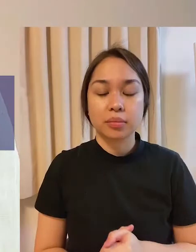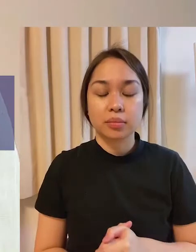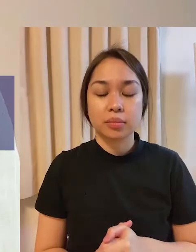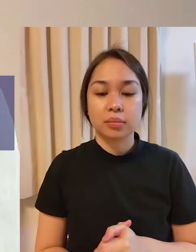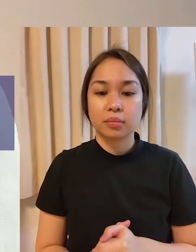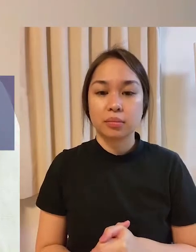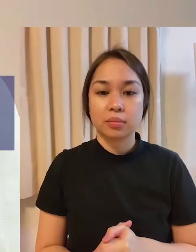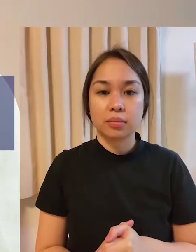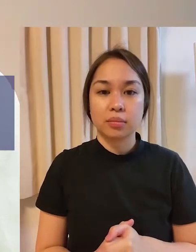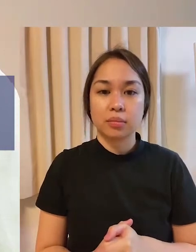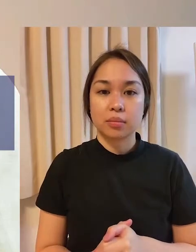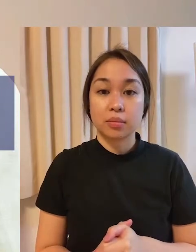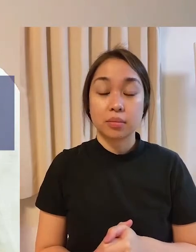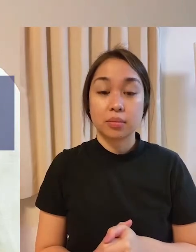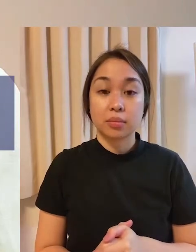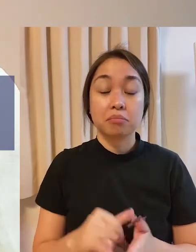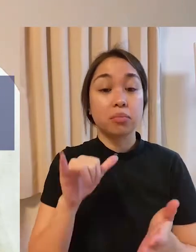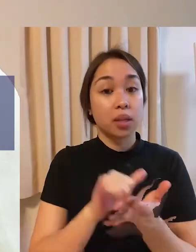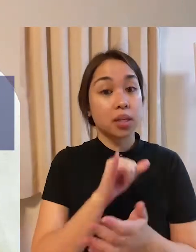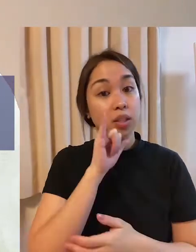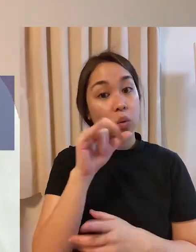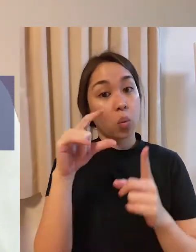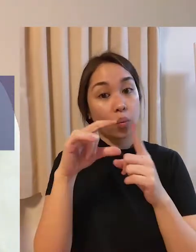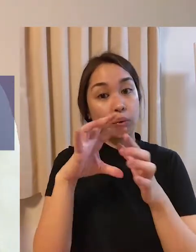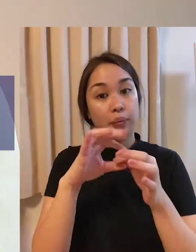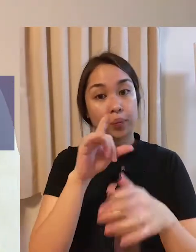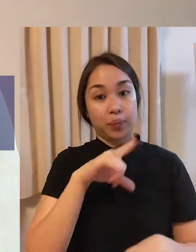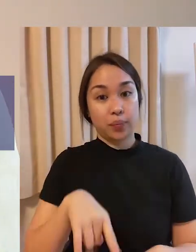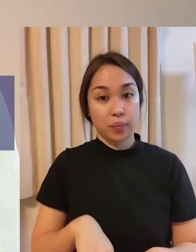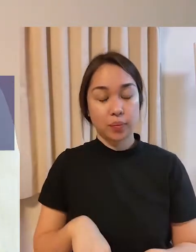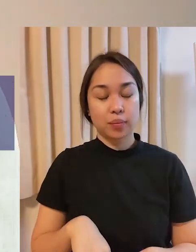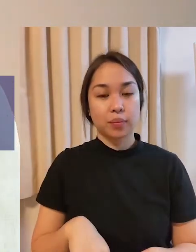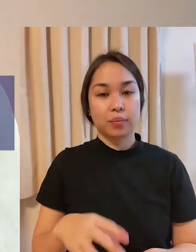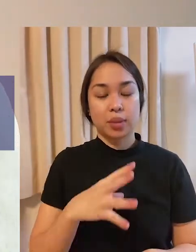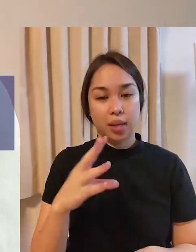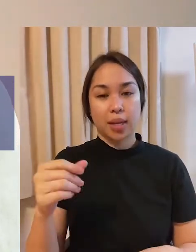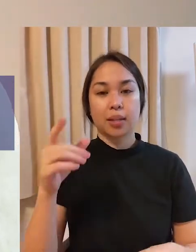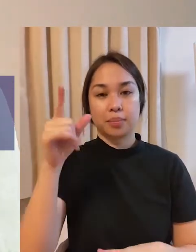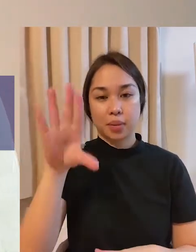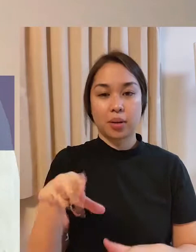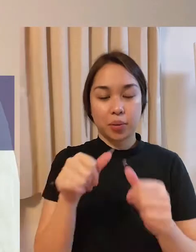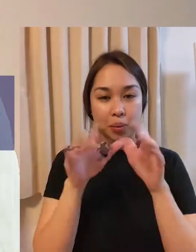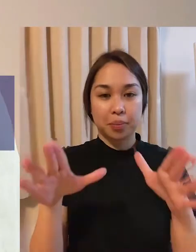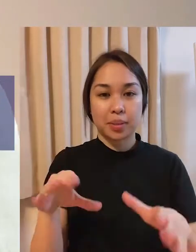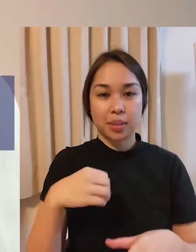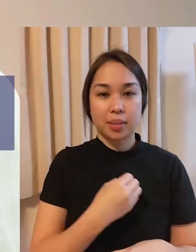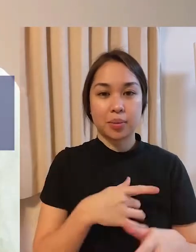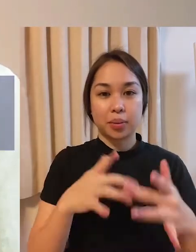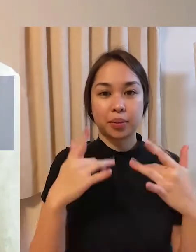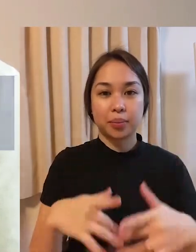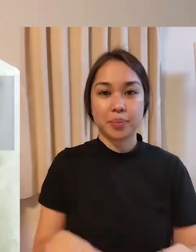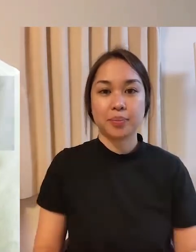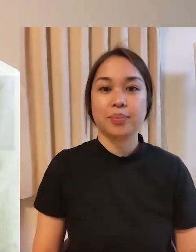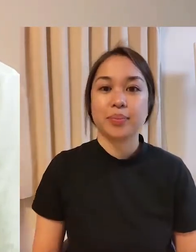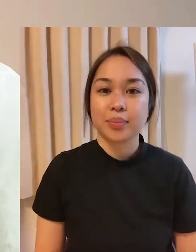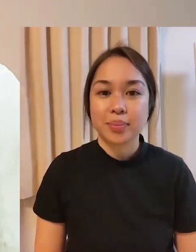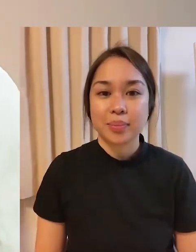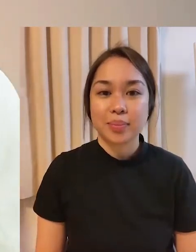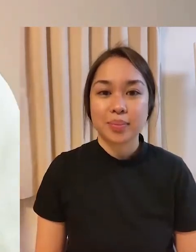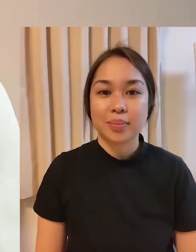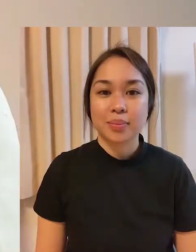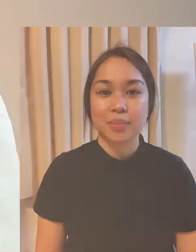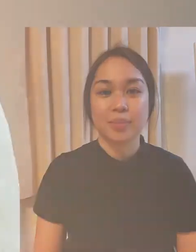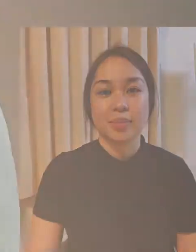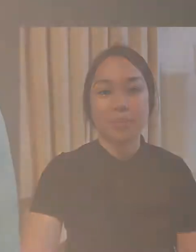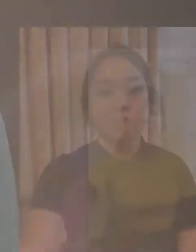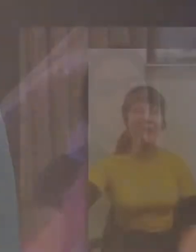will certainly not enter the kingdom of heaven. This is the word of the Lord, and He is going to bless